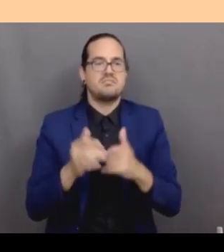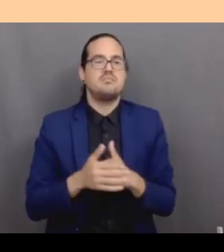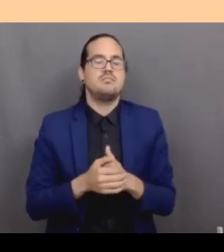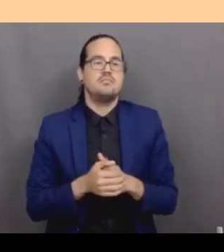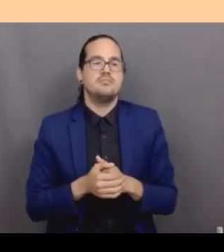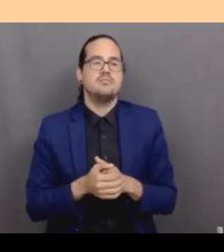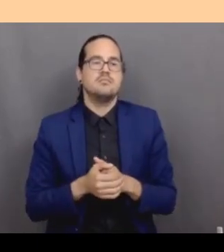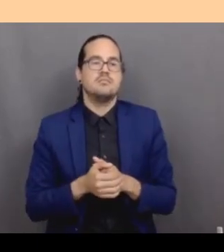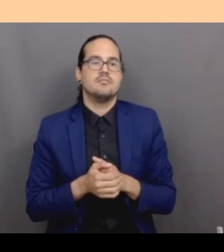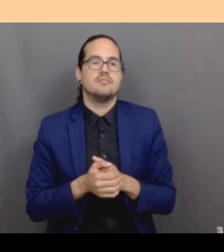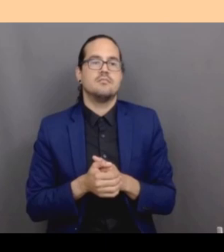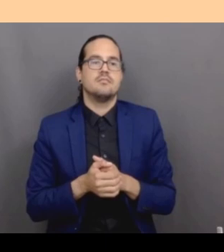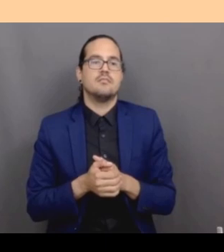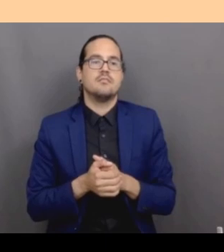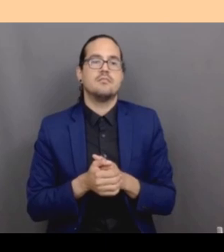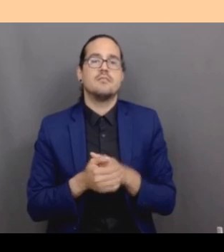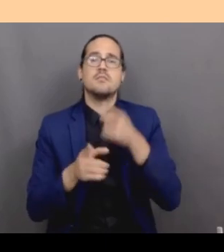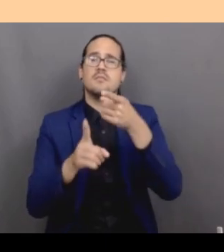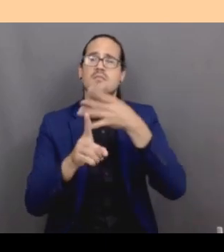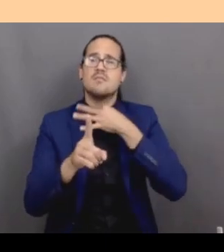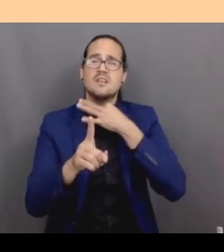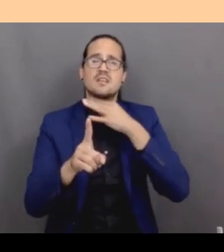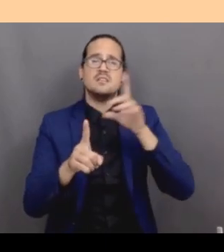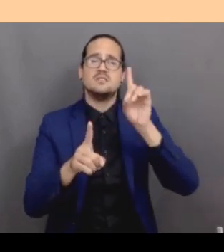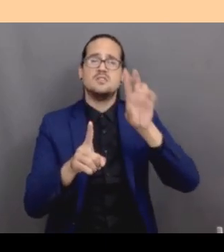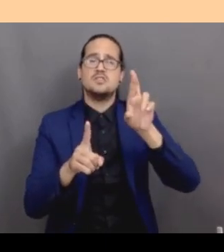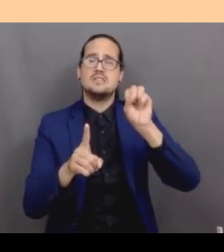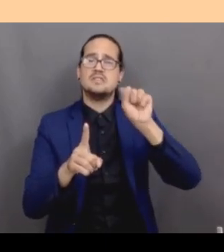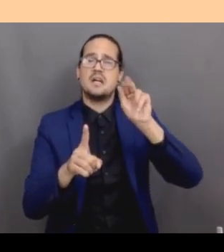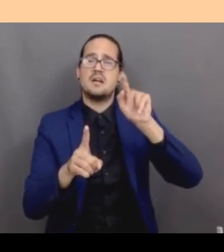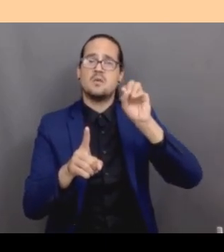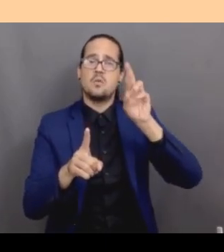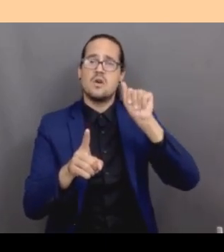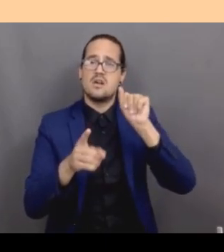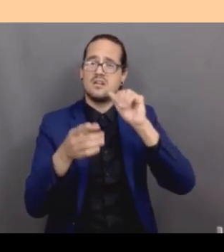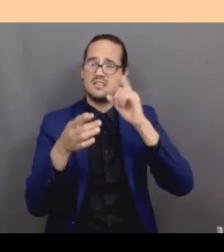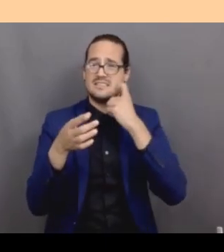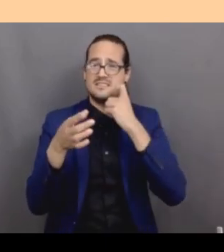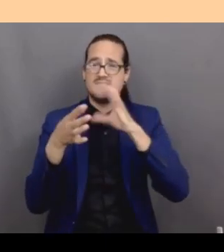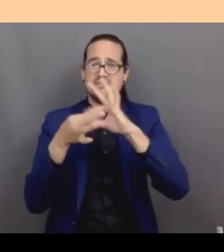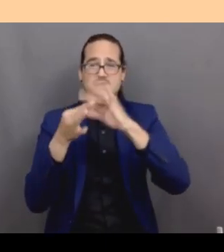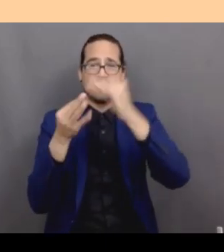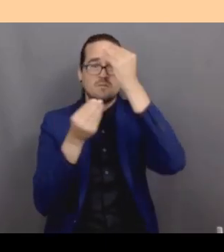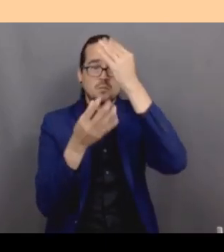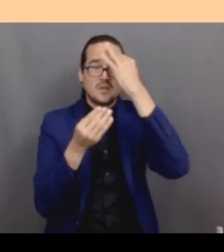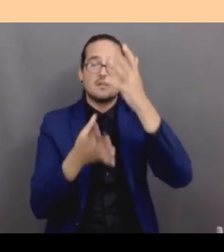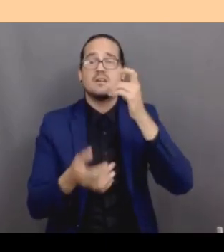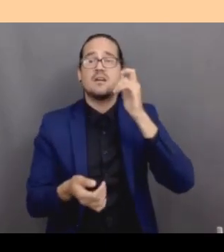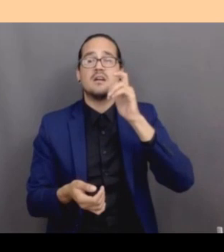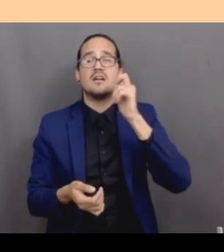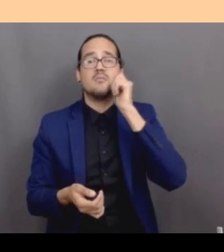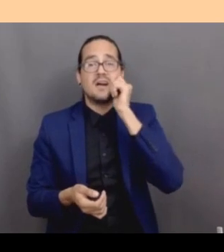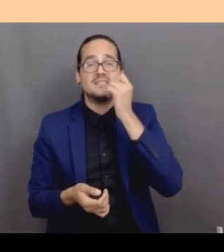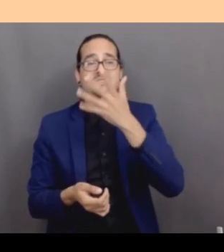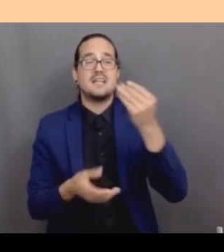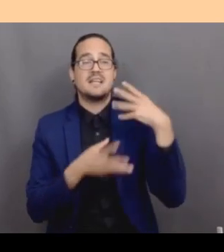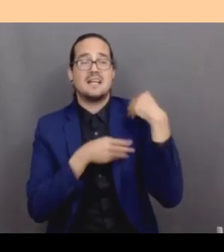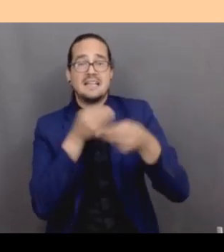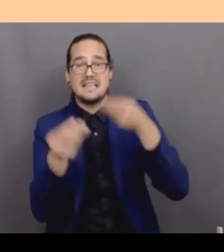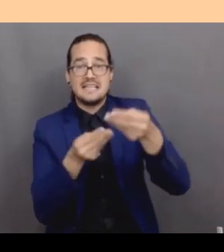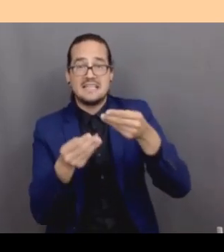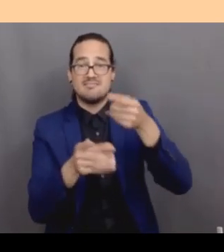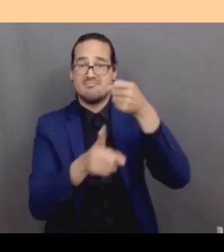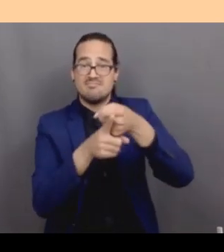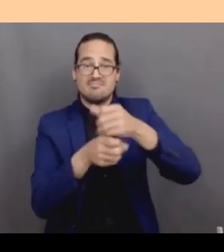gender, race, and also geography around Marin, do visit that website, and at the top you'll see a tab that says data. Click